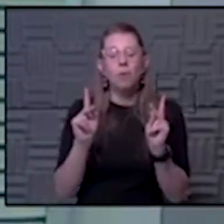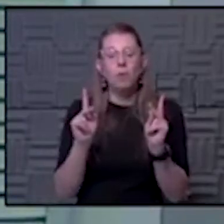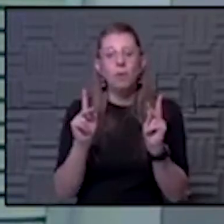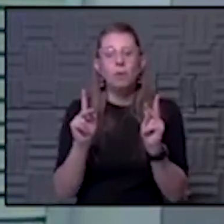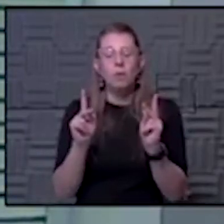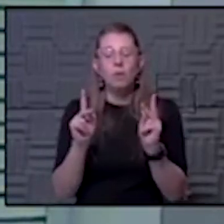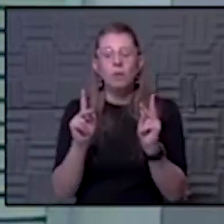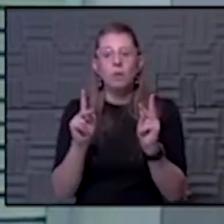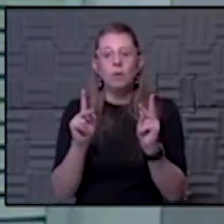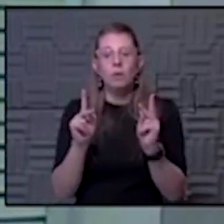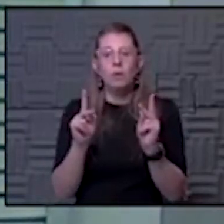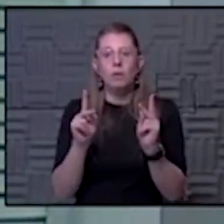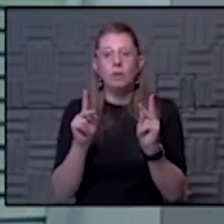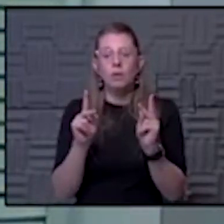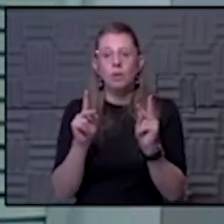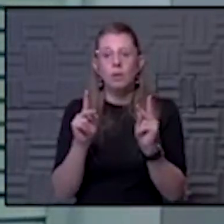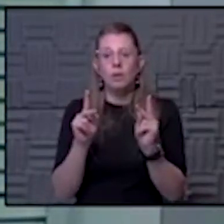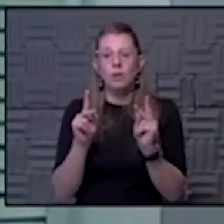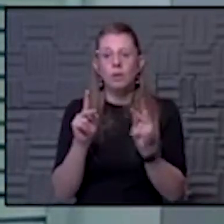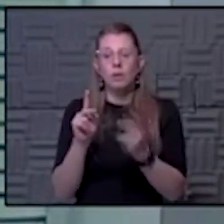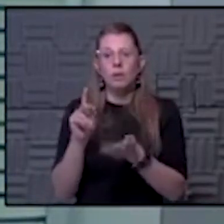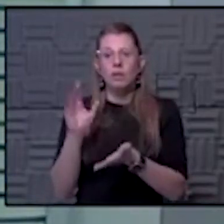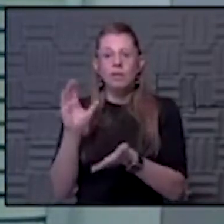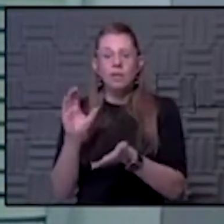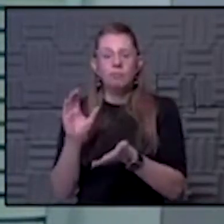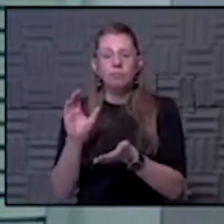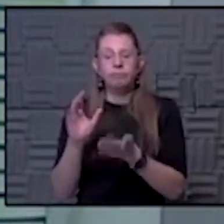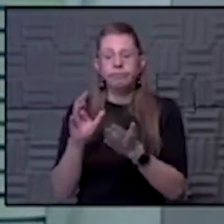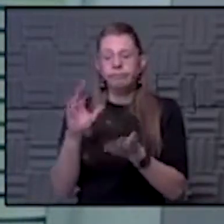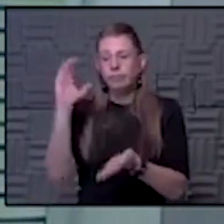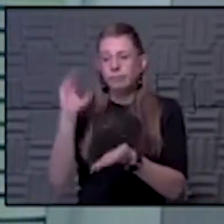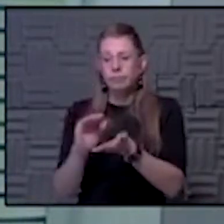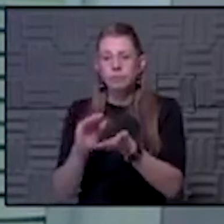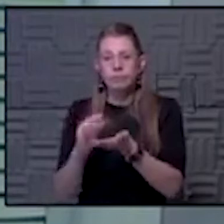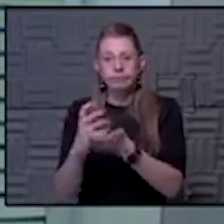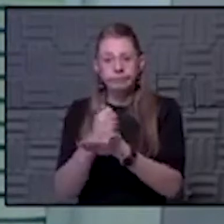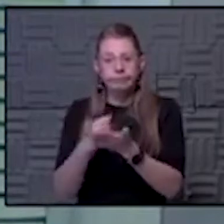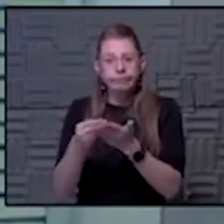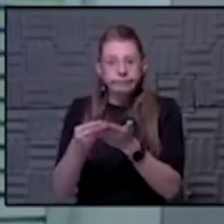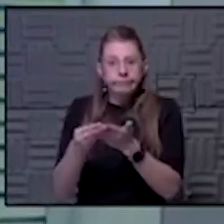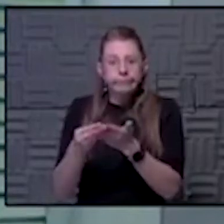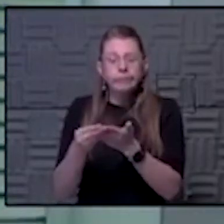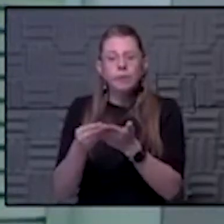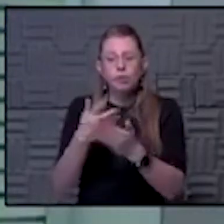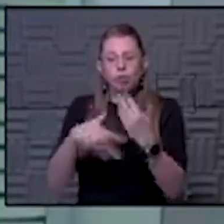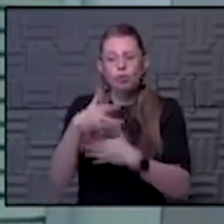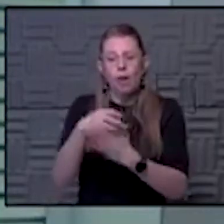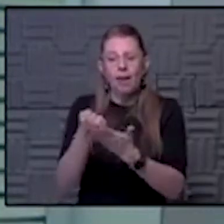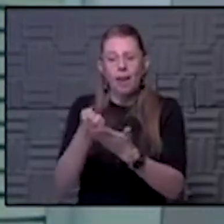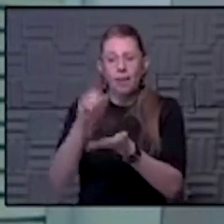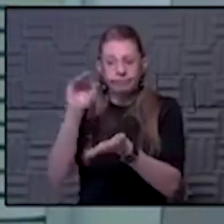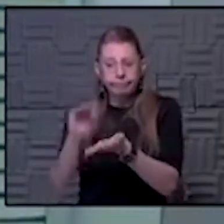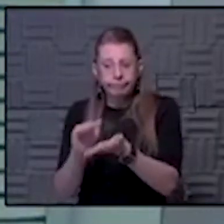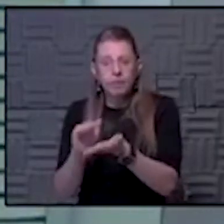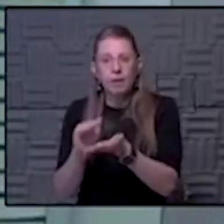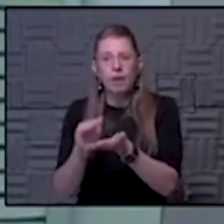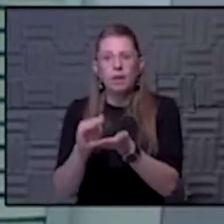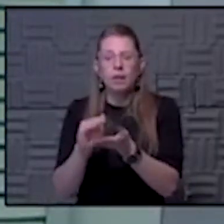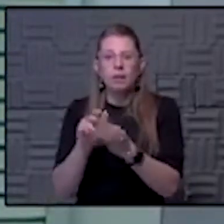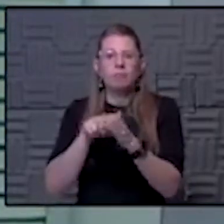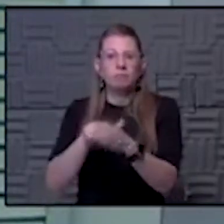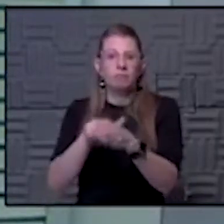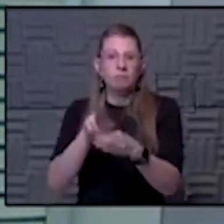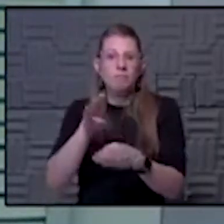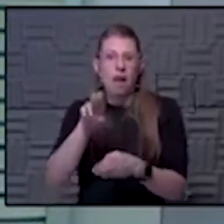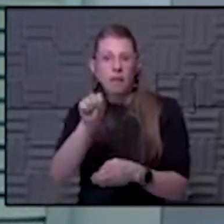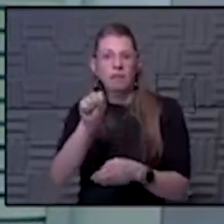that of lower socioeconomic financial means tend to rely more on mass transit.